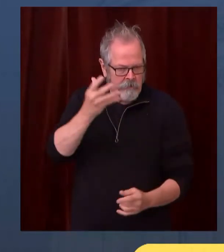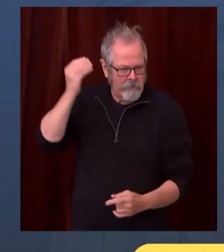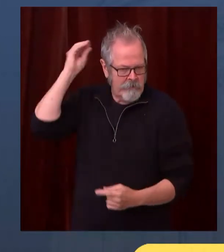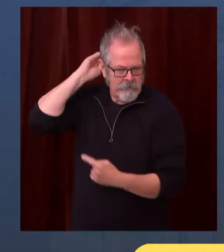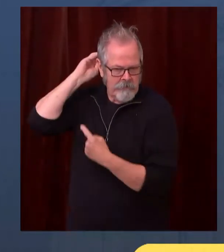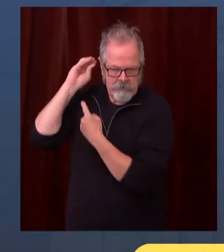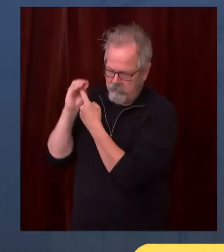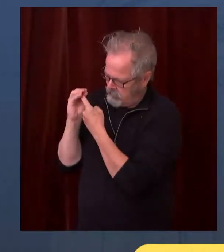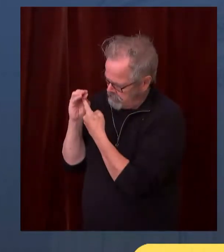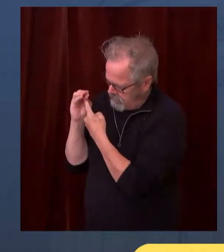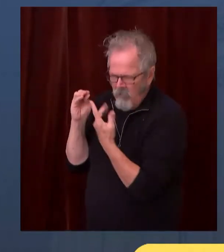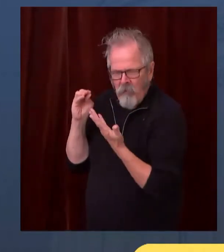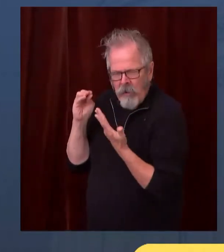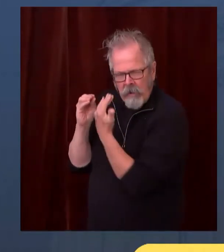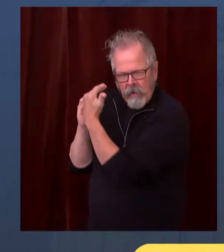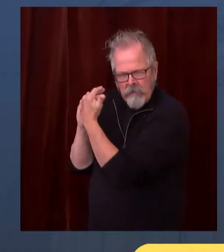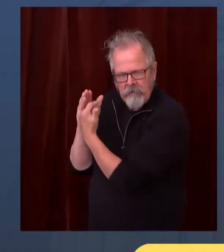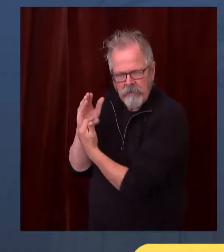I think